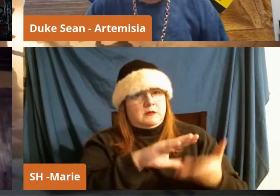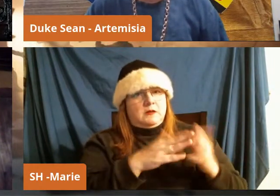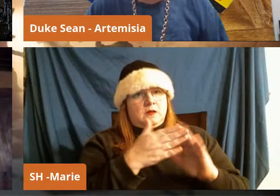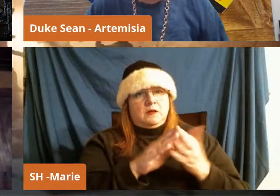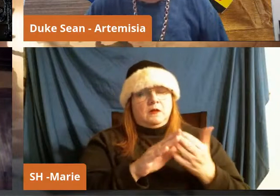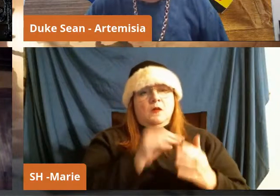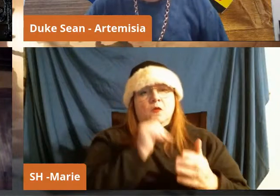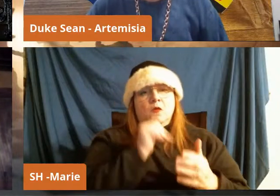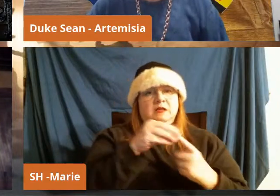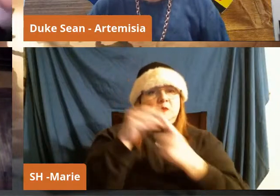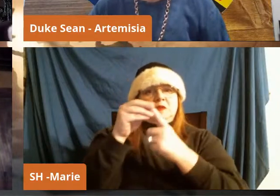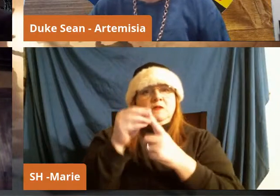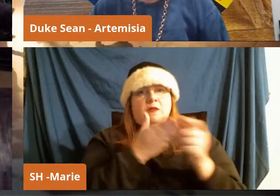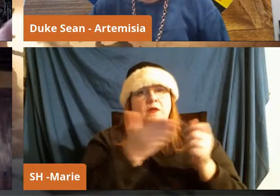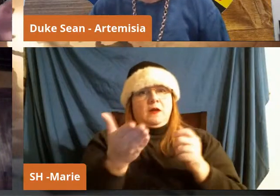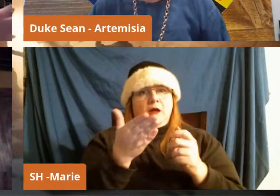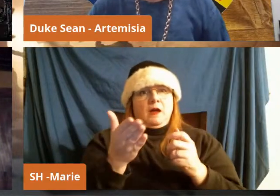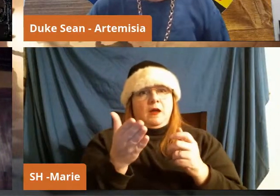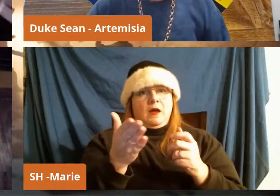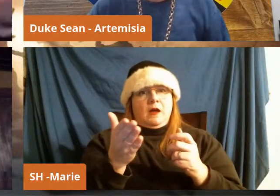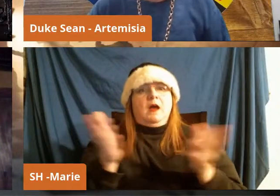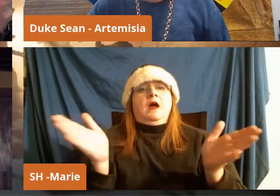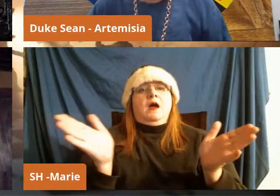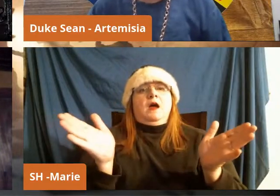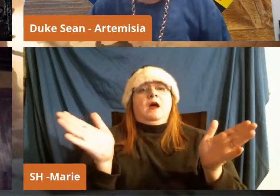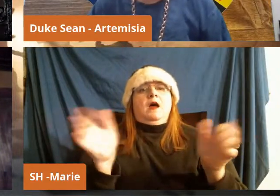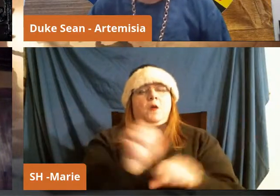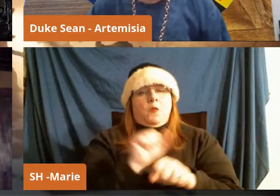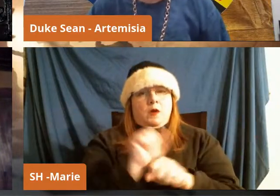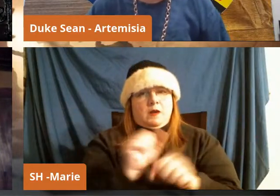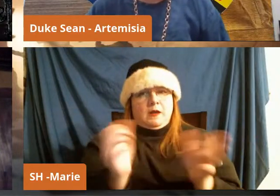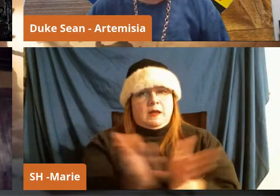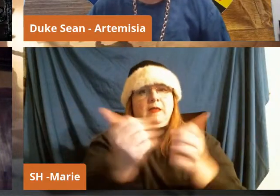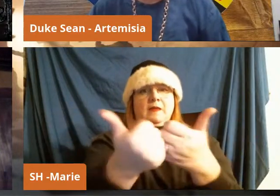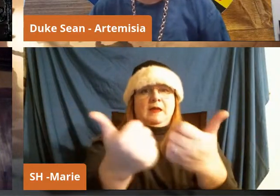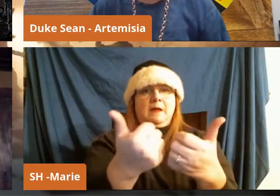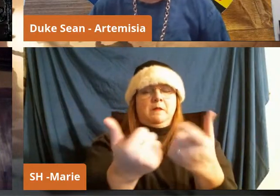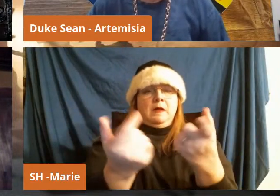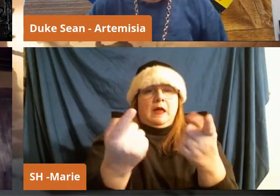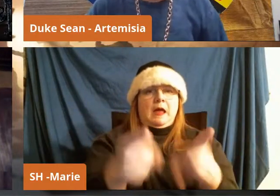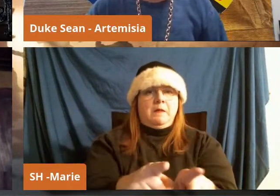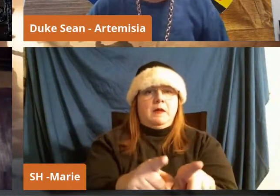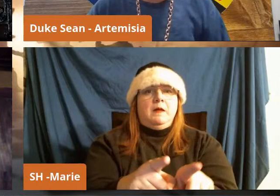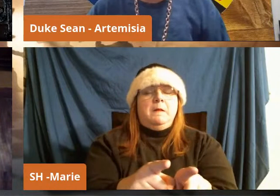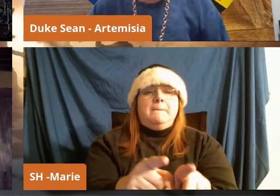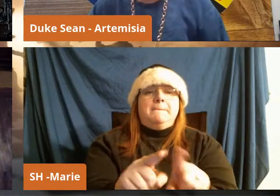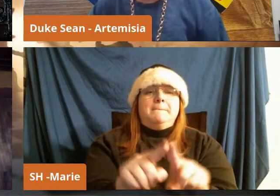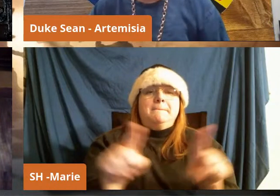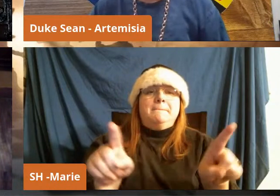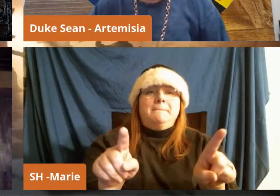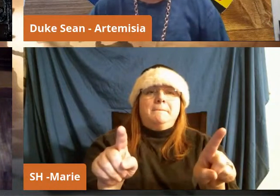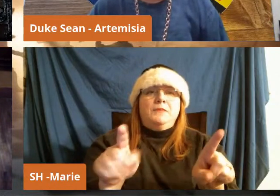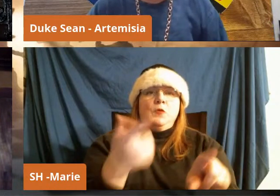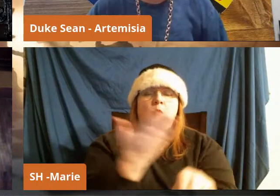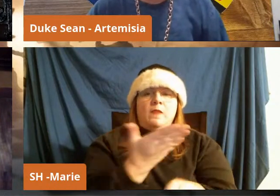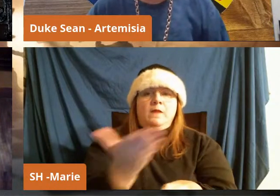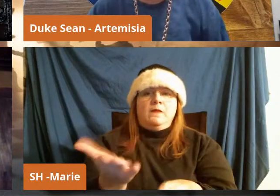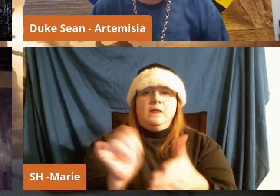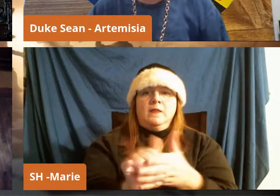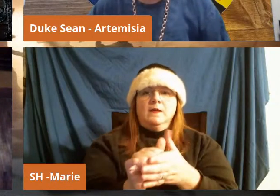one specific thing in this, right? And I'm working to get the gaming community up, so we have some of those things happening. But it's one of those things